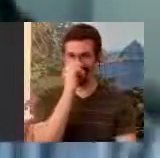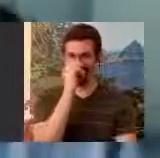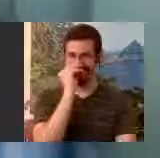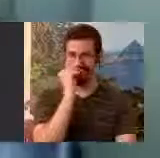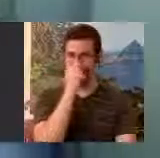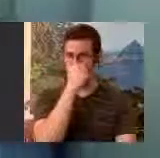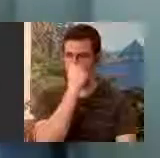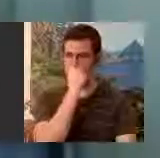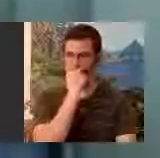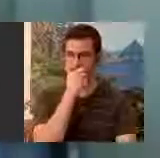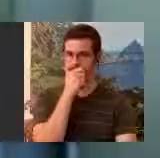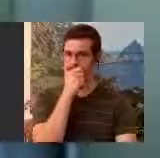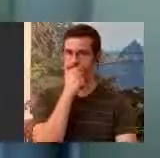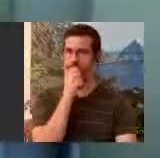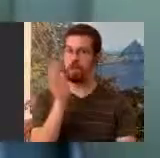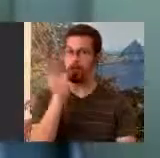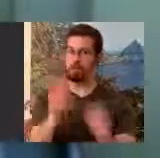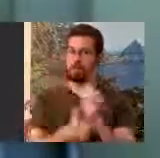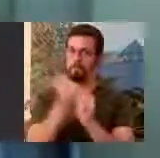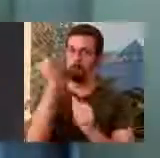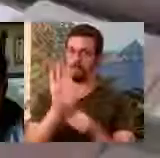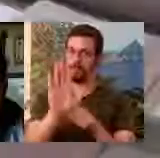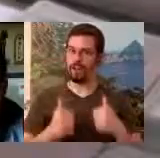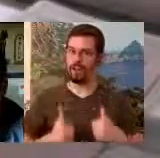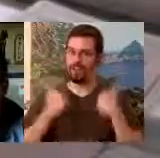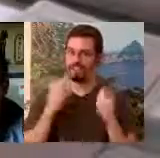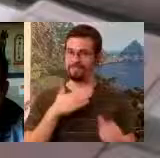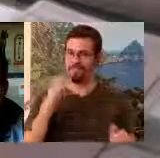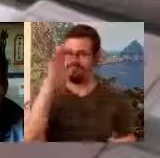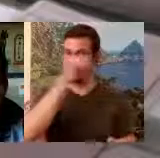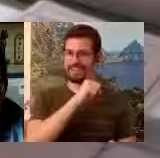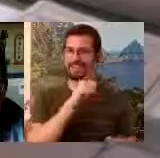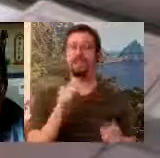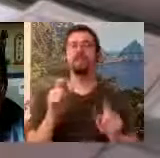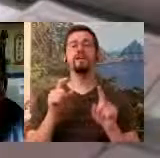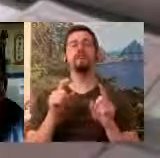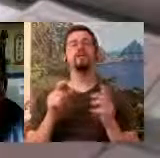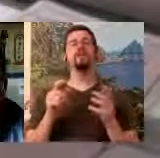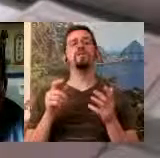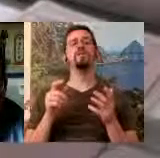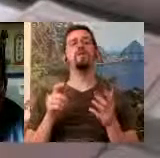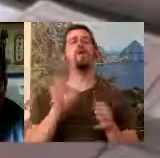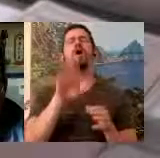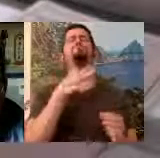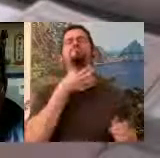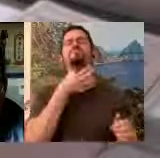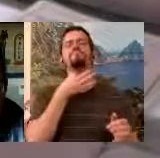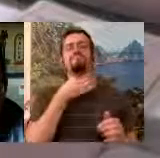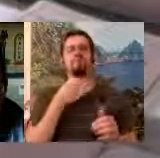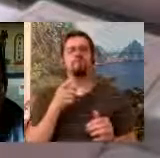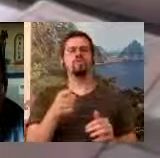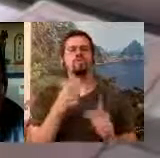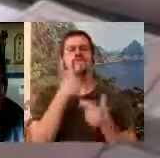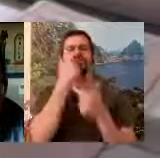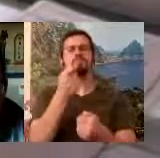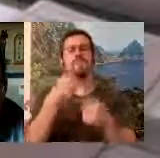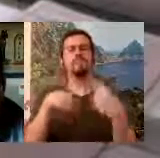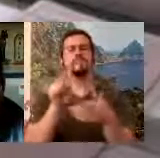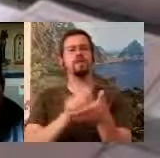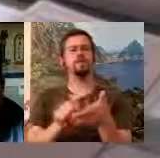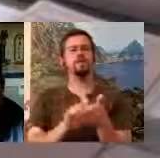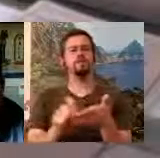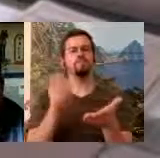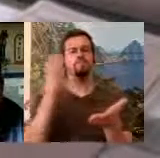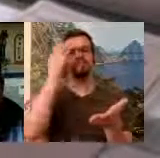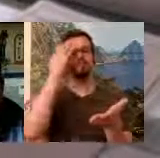It'd be a long part of your life, is my guess, Fabrizio. But what brought you to SignWriting? Why did you become interested in doing